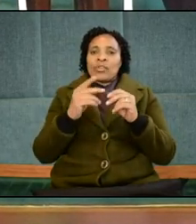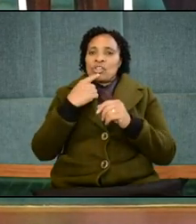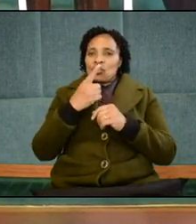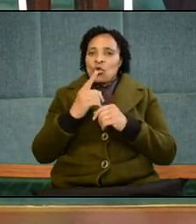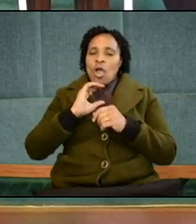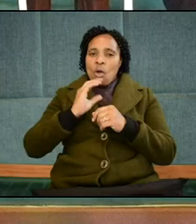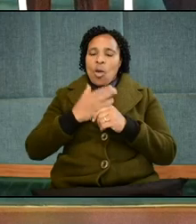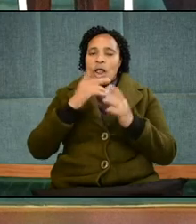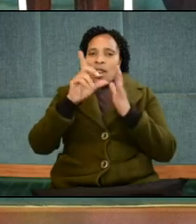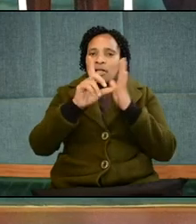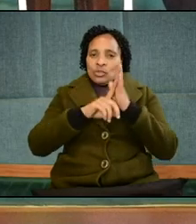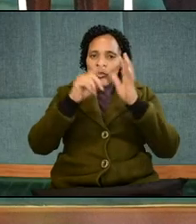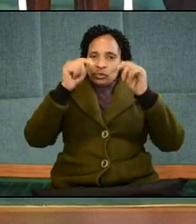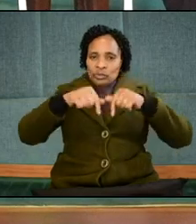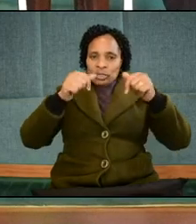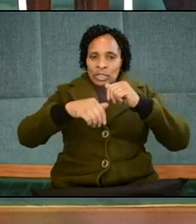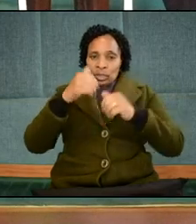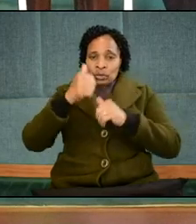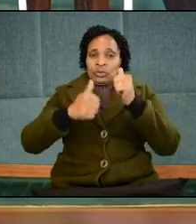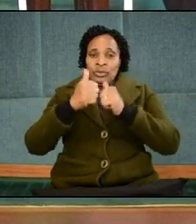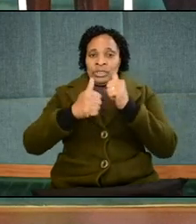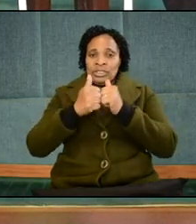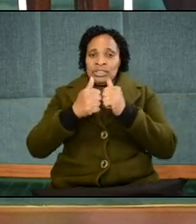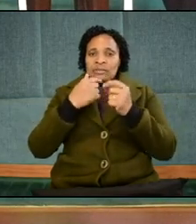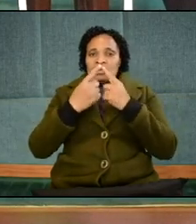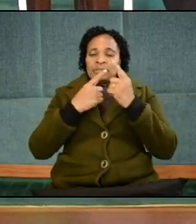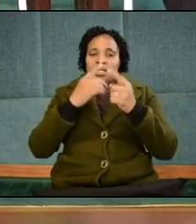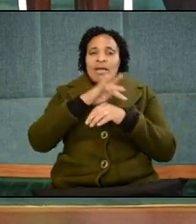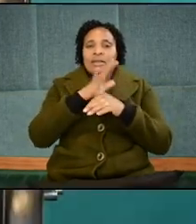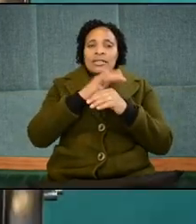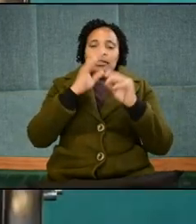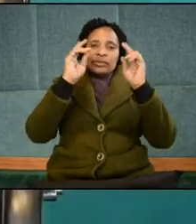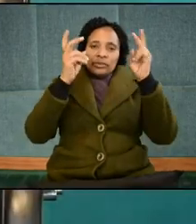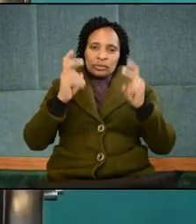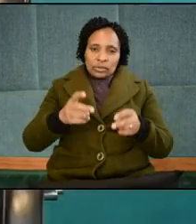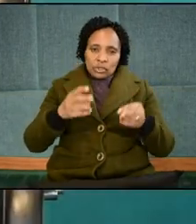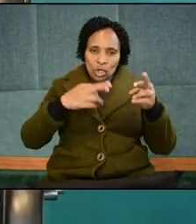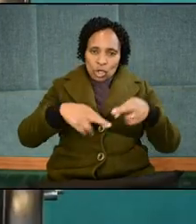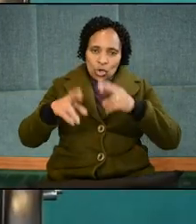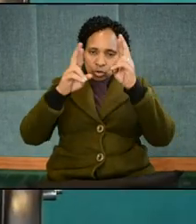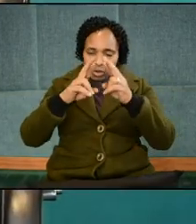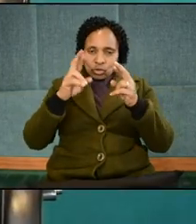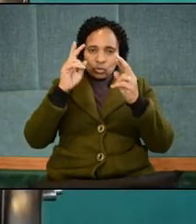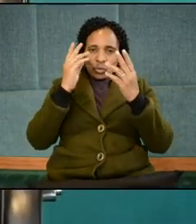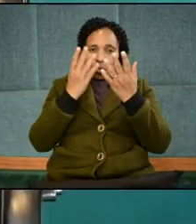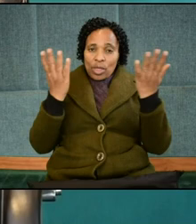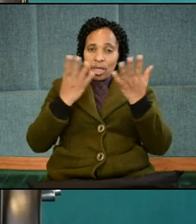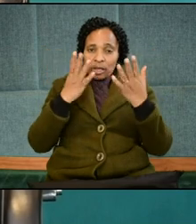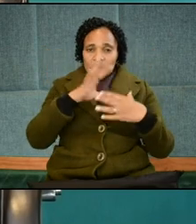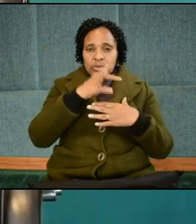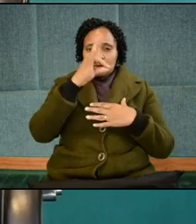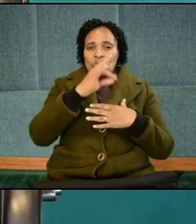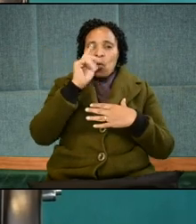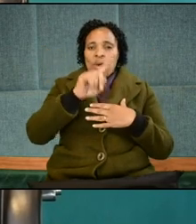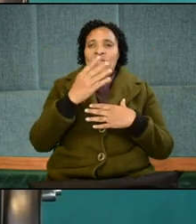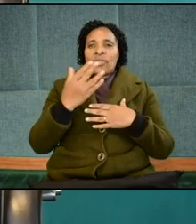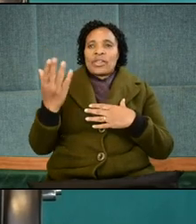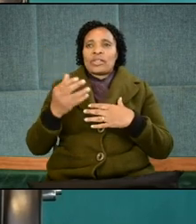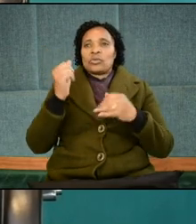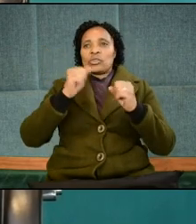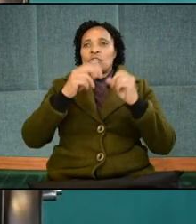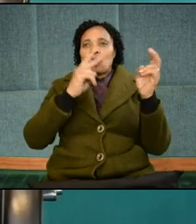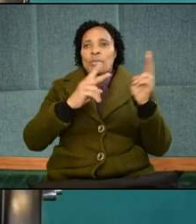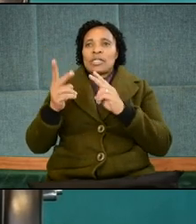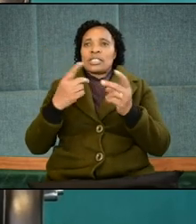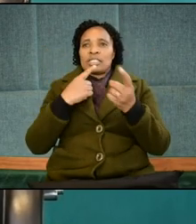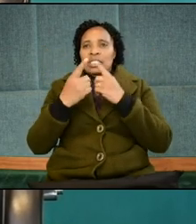lesson today, which as I've said earlier, is entitled Roads to the Soul. Now, one thing that we usually say